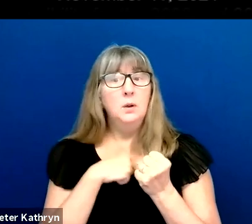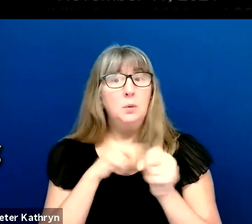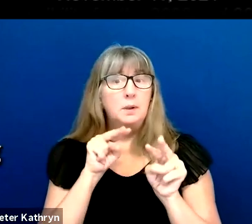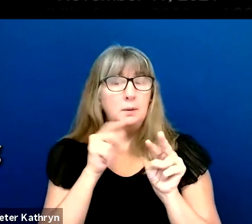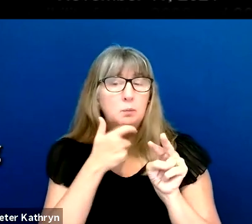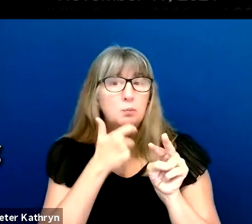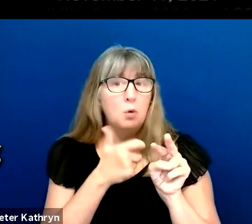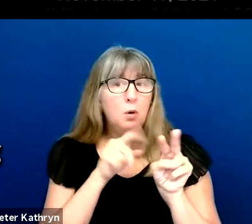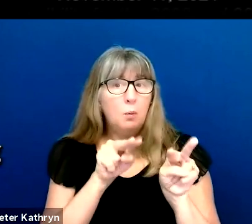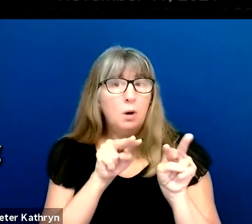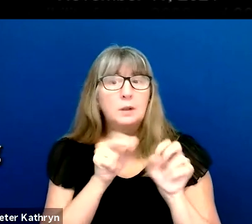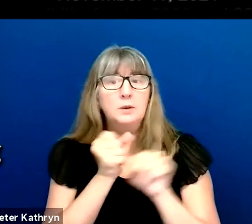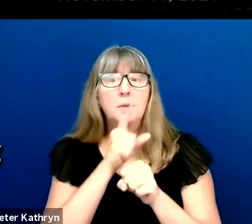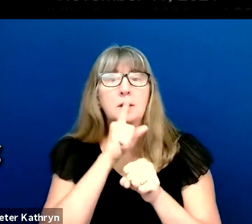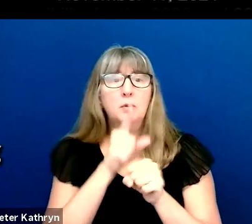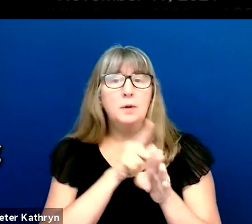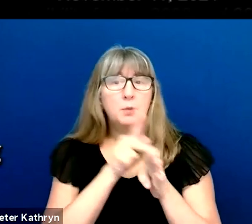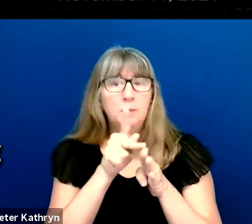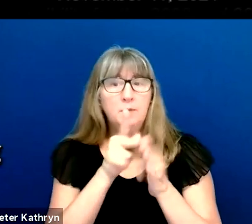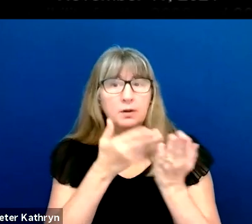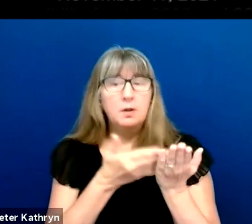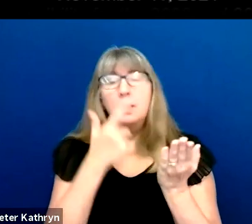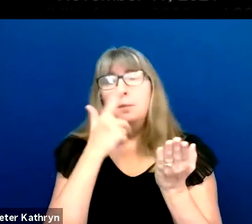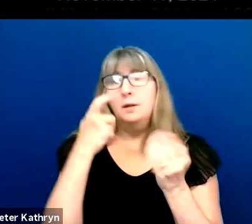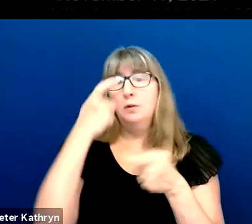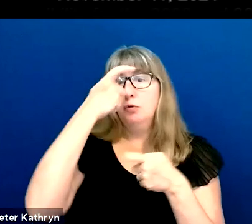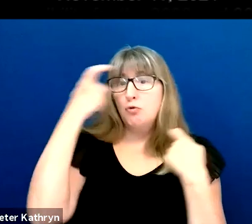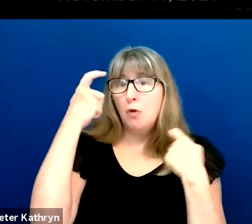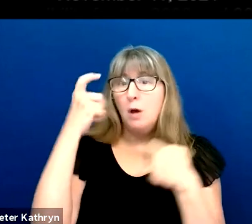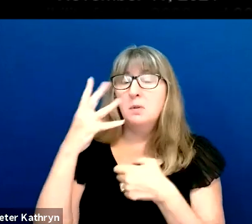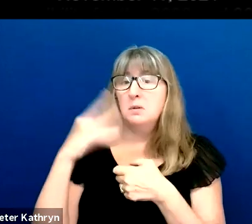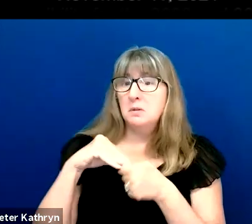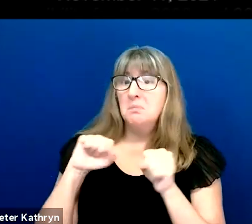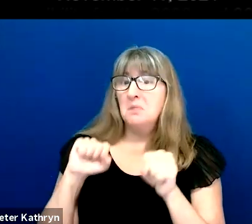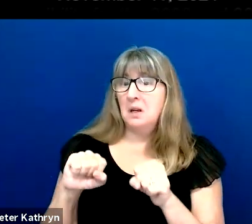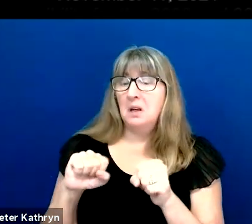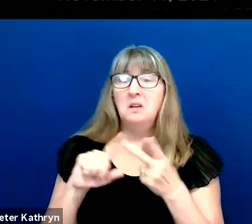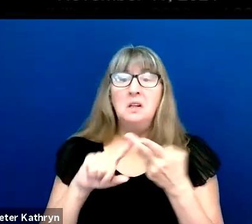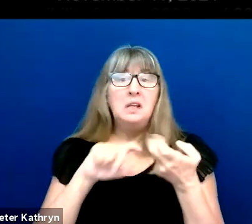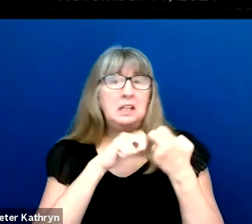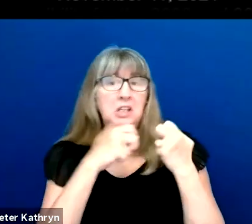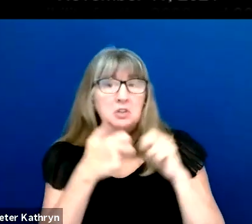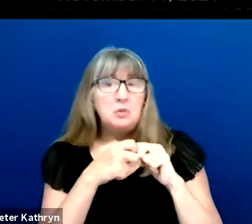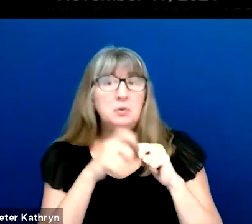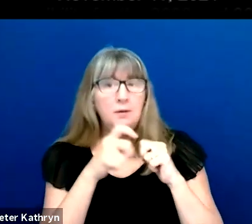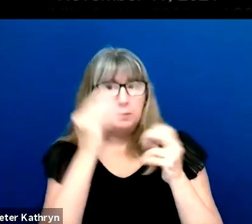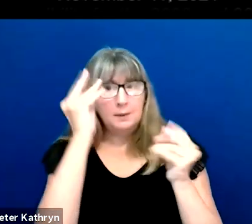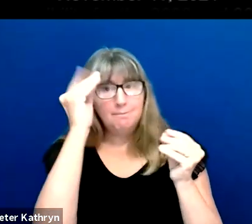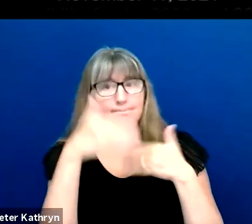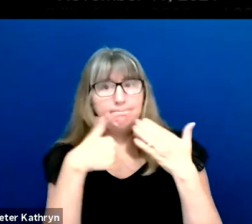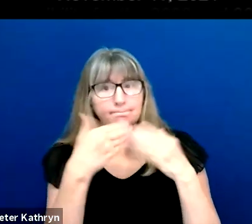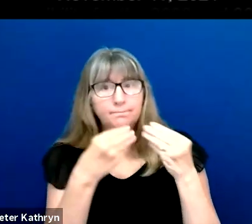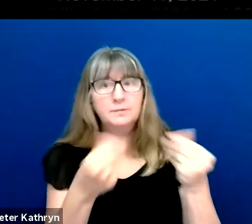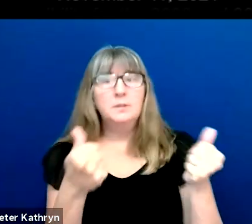professional there because we know that there's underlying traumas that may be brought up. We know that there may be some issues that have to be processed. So we really want to make sure